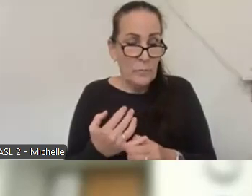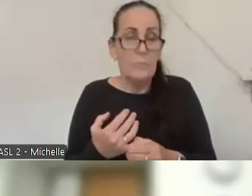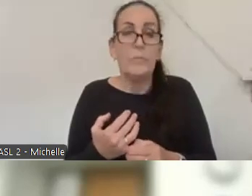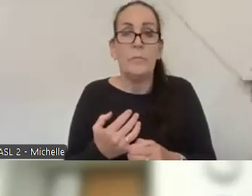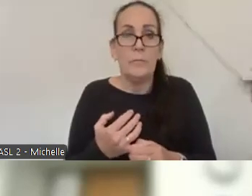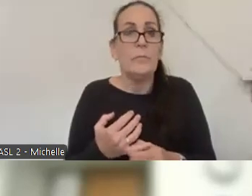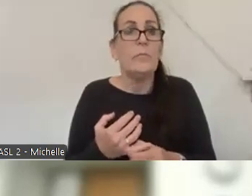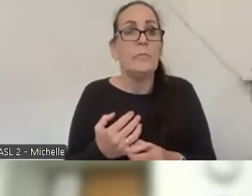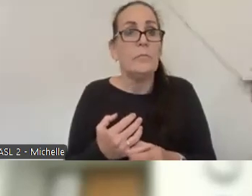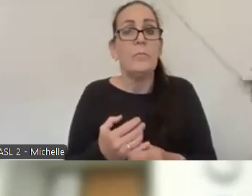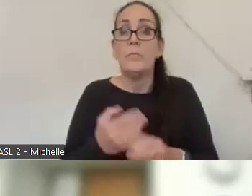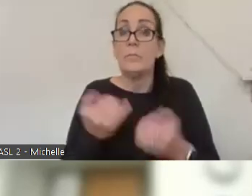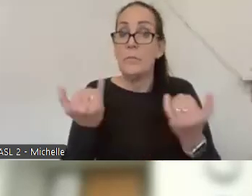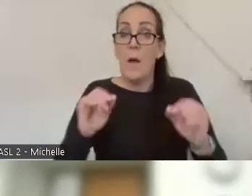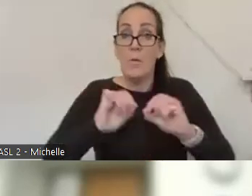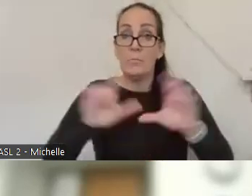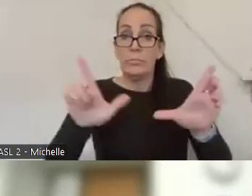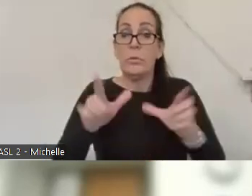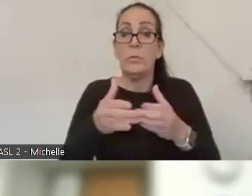Let's put up the public comment slide.